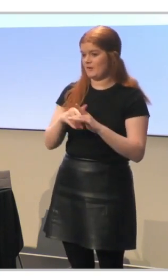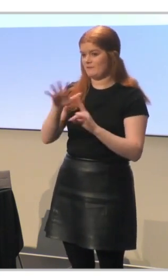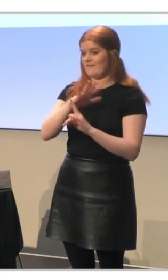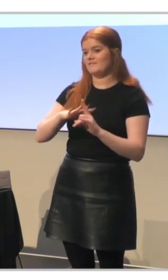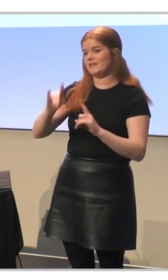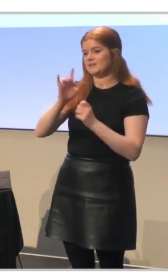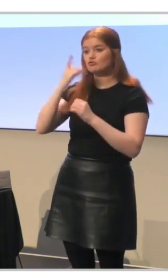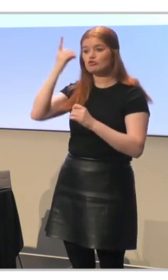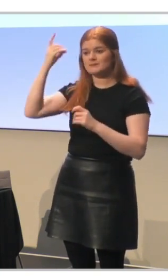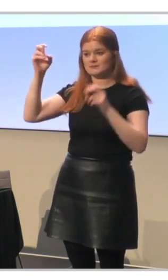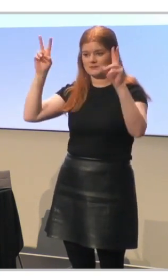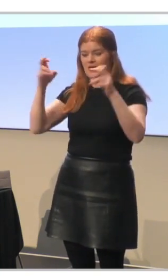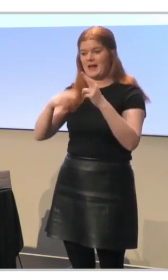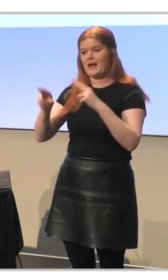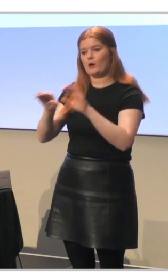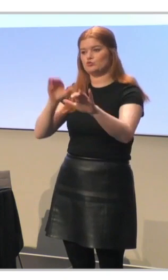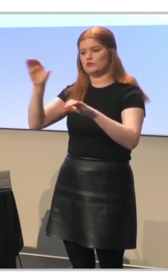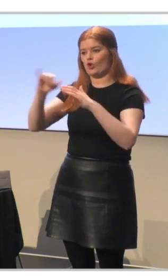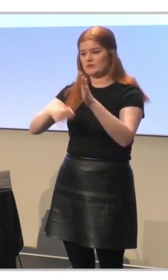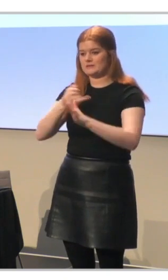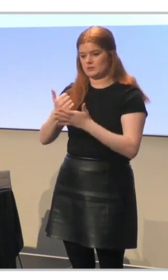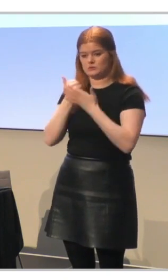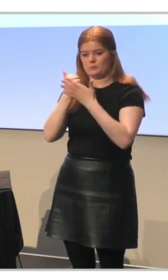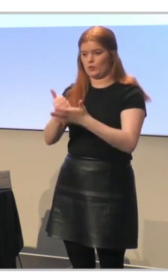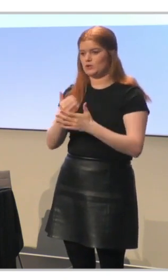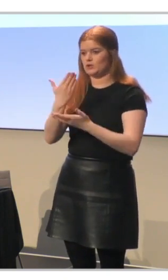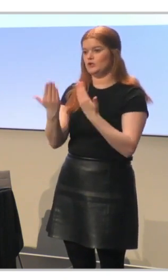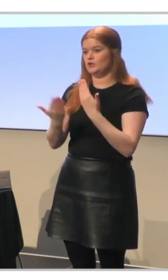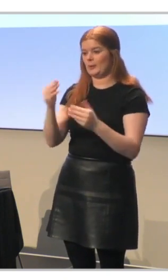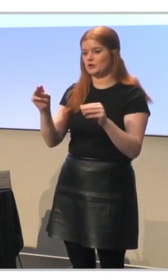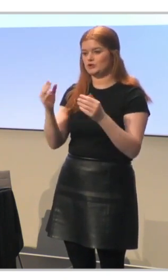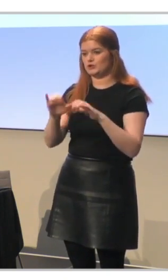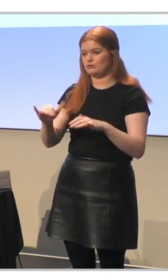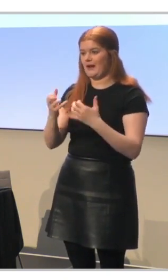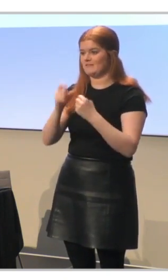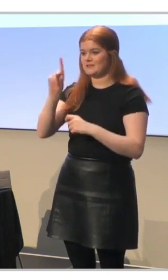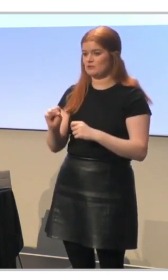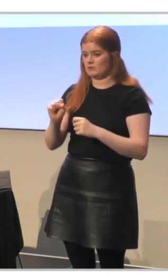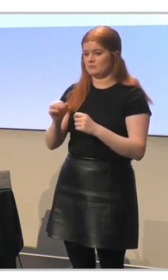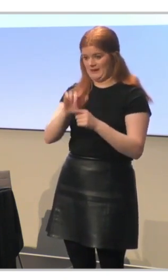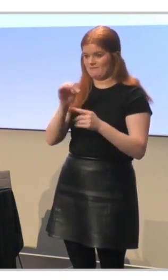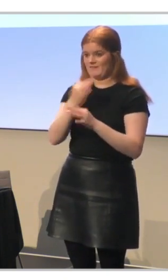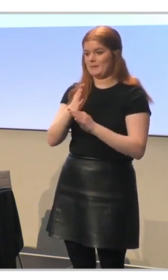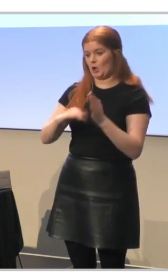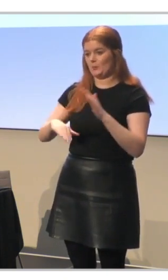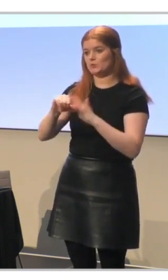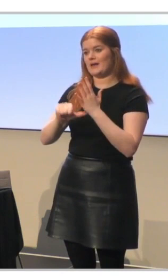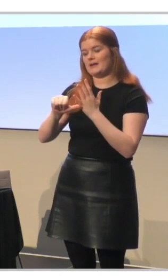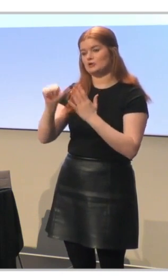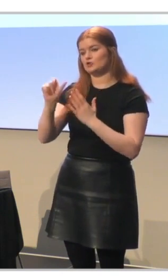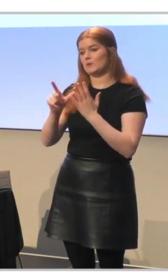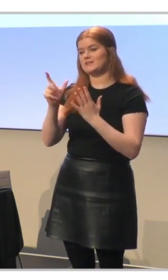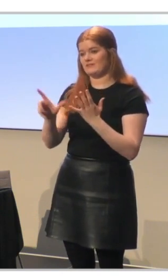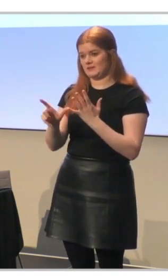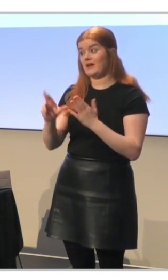dreams and outreach to support children and young people with Down syndrome and their families up to the age of 27. I